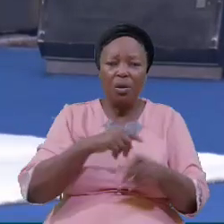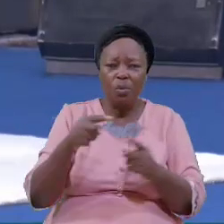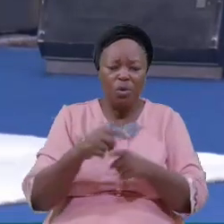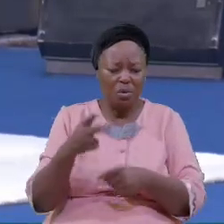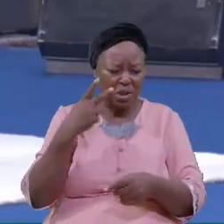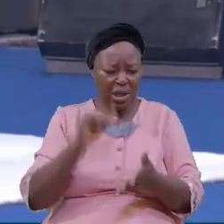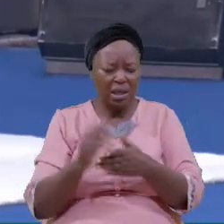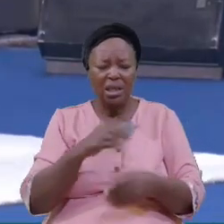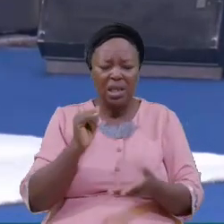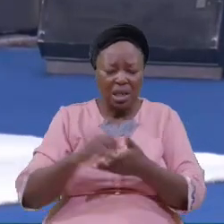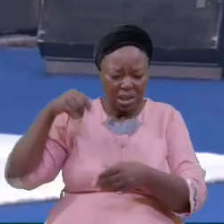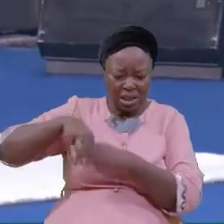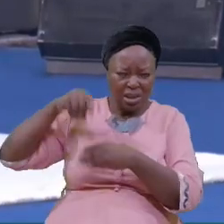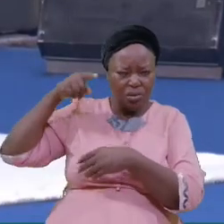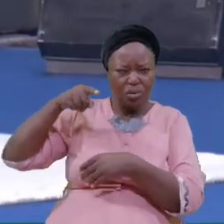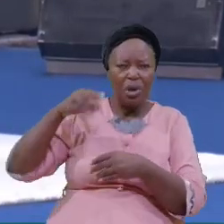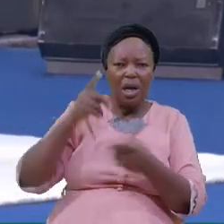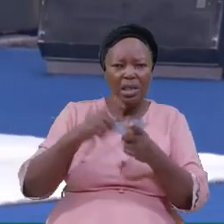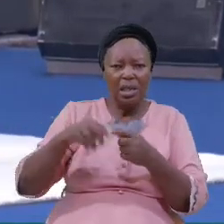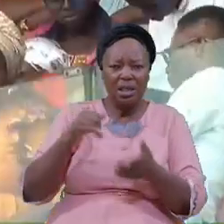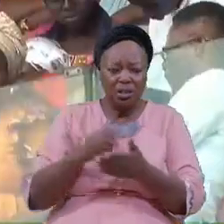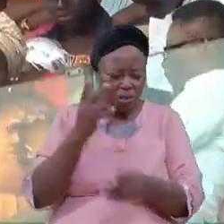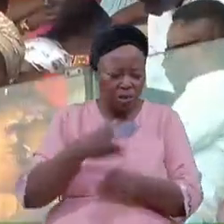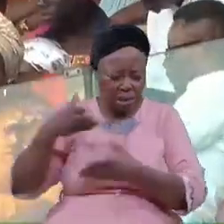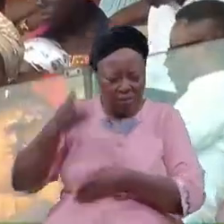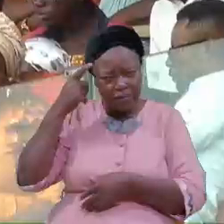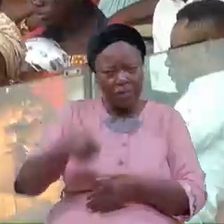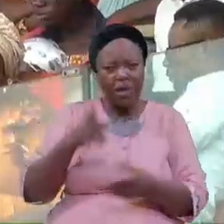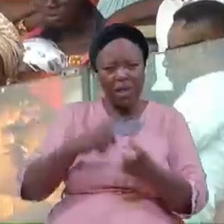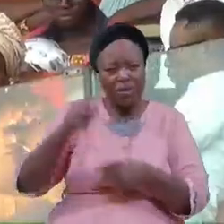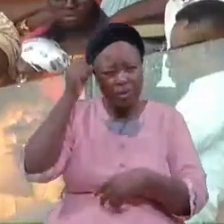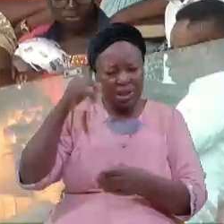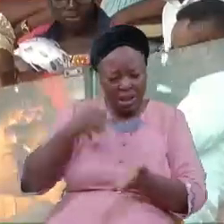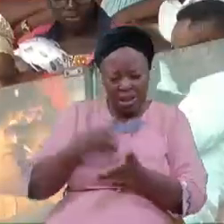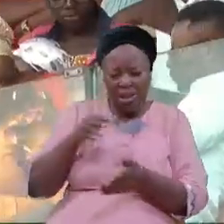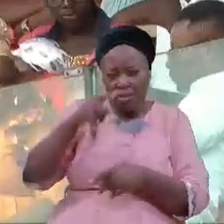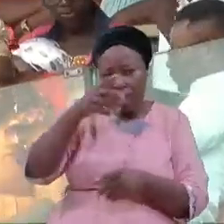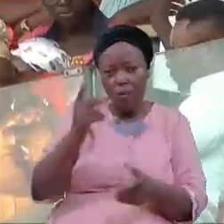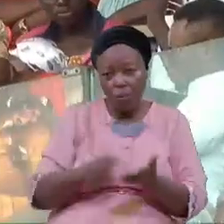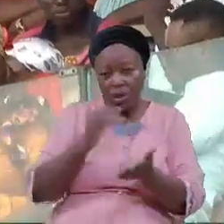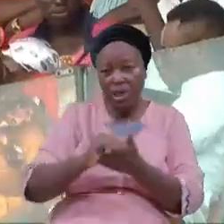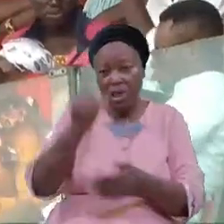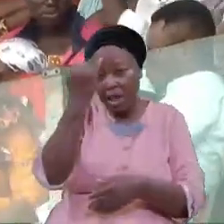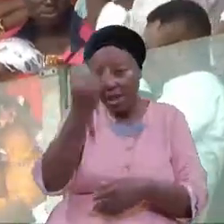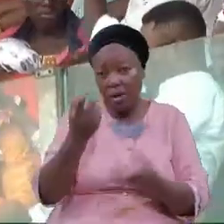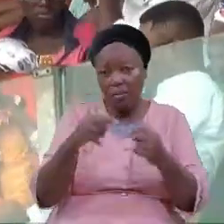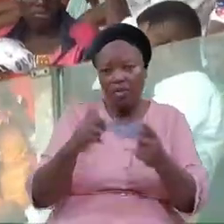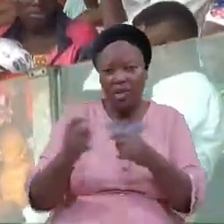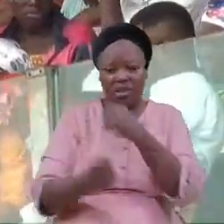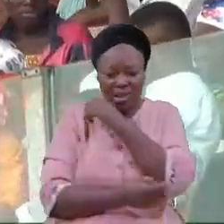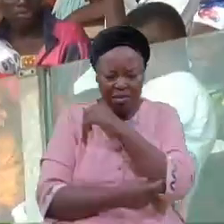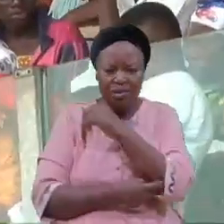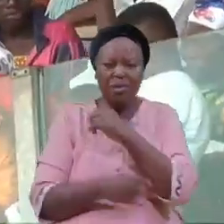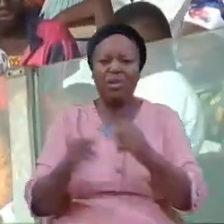there, you just run for it, you just go for it. And once that idea comes, temptation, you